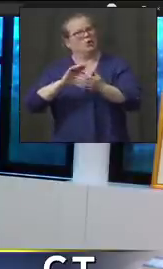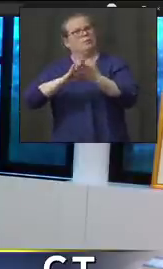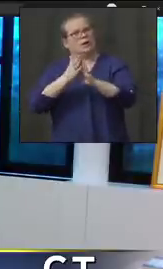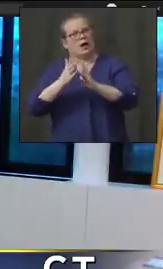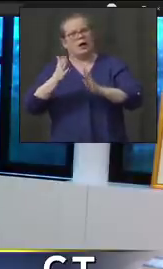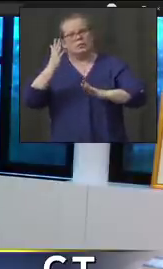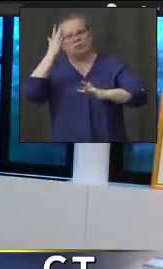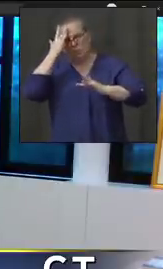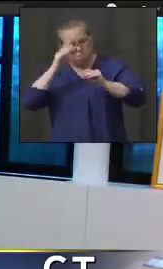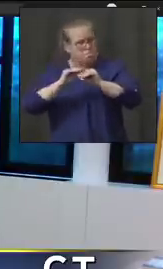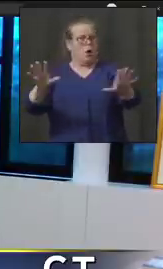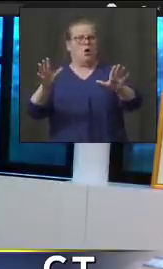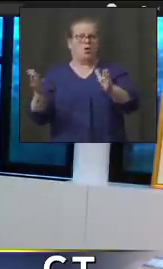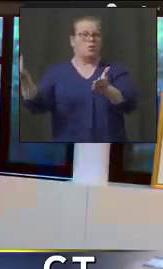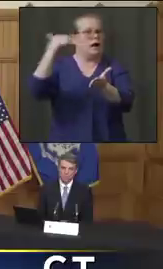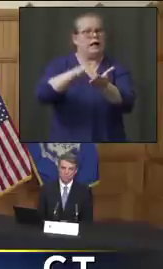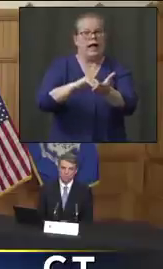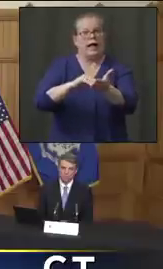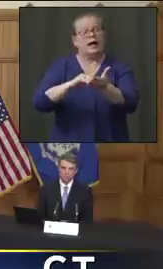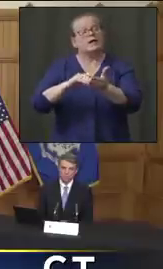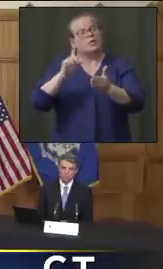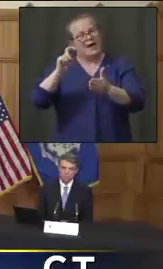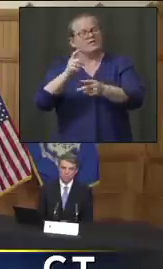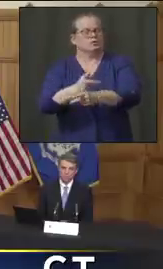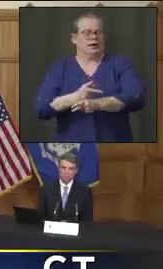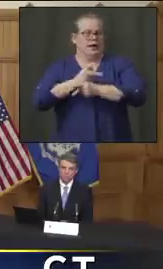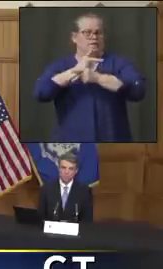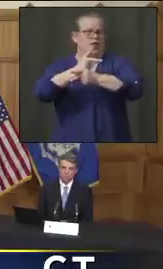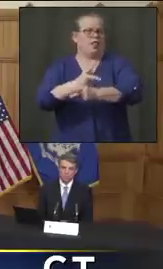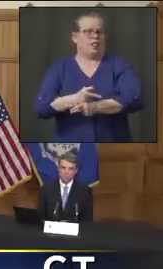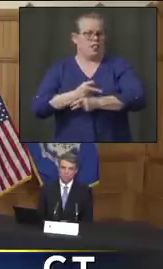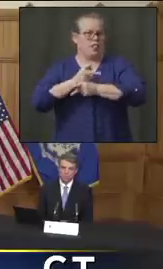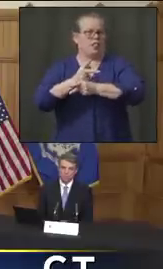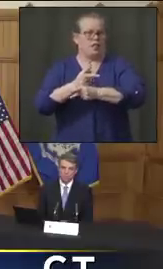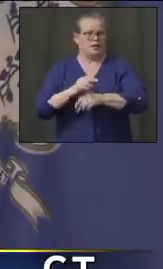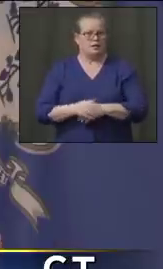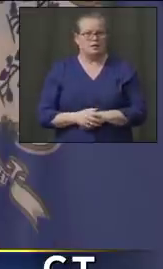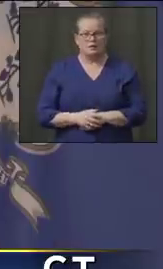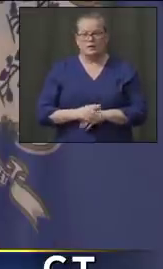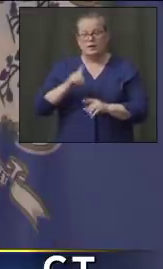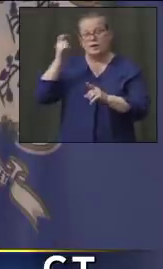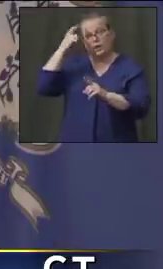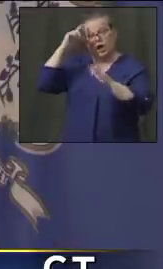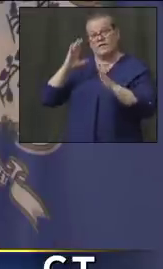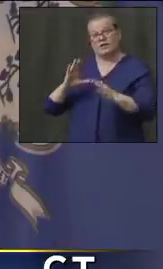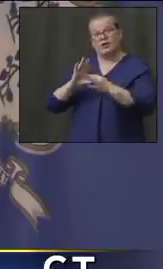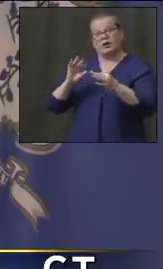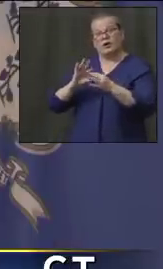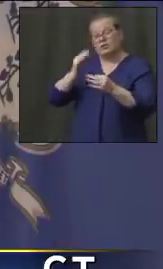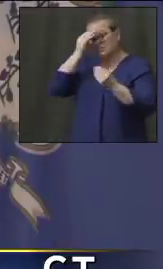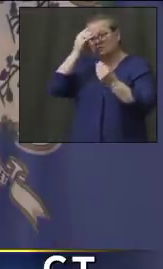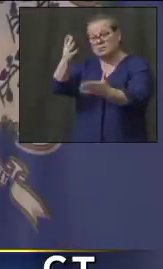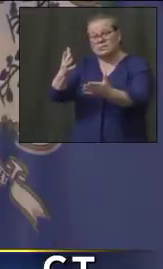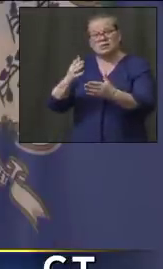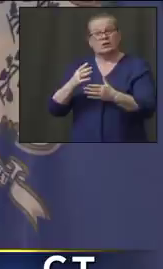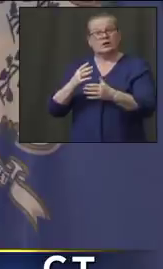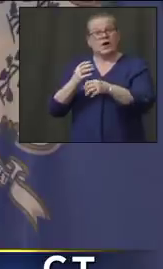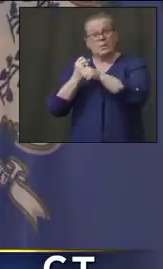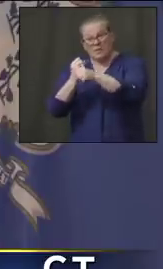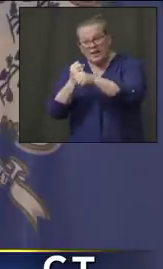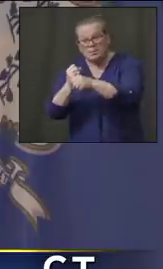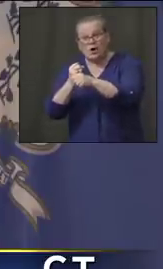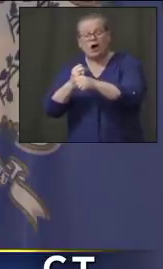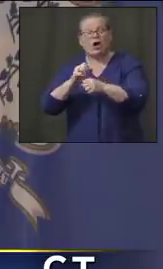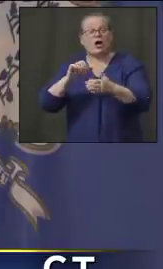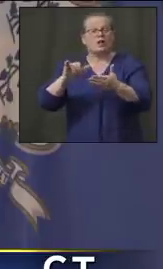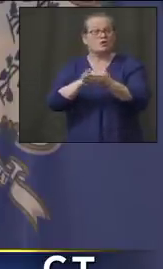carefully. I might add, Chris, if you're looking at that picture of Indra there, nobody wants the baseball and New York Yankees to come back more